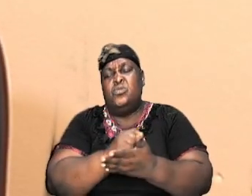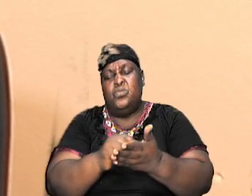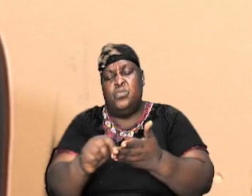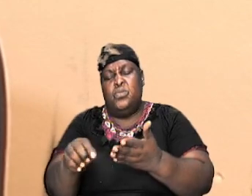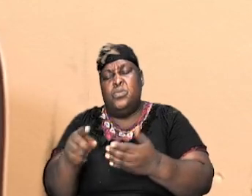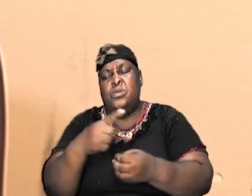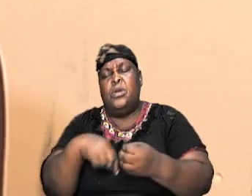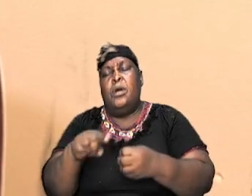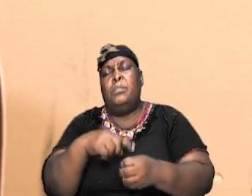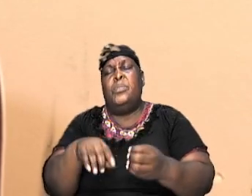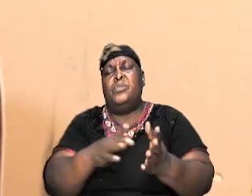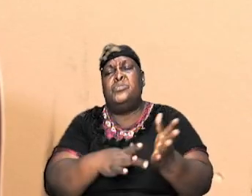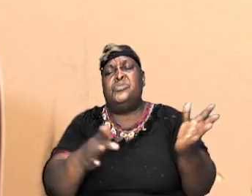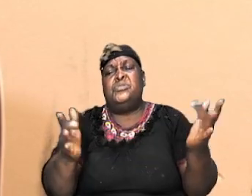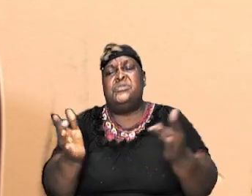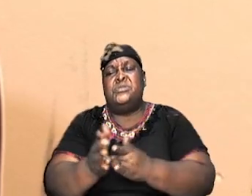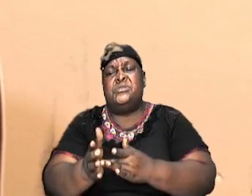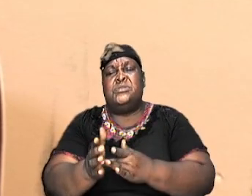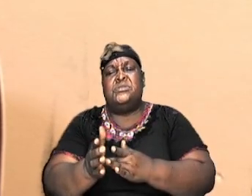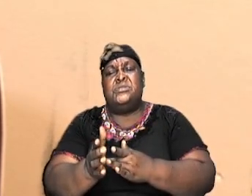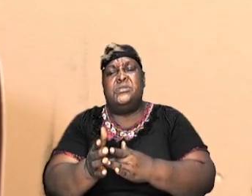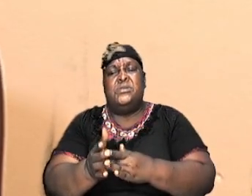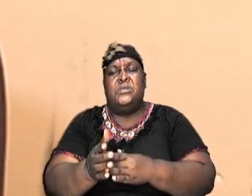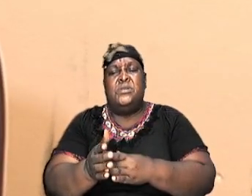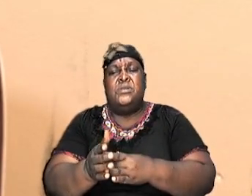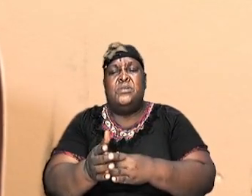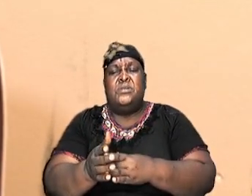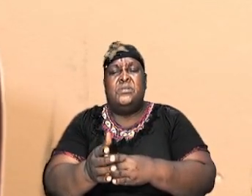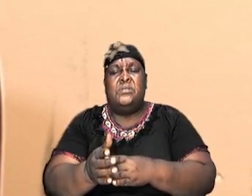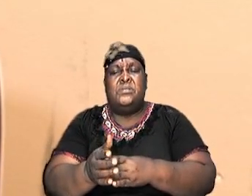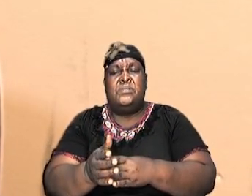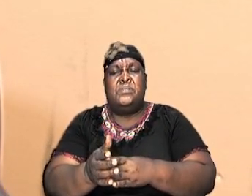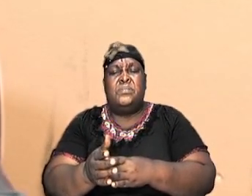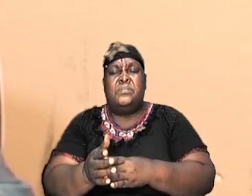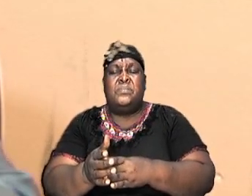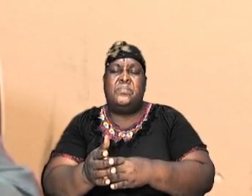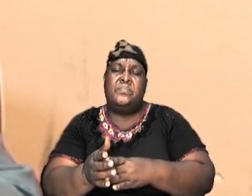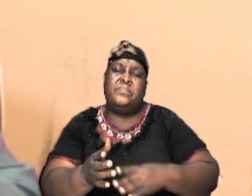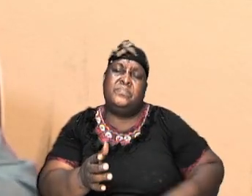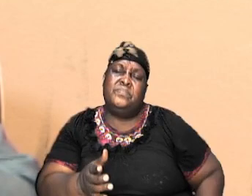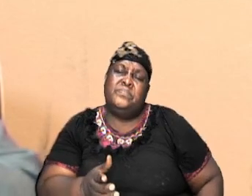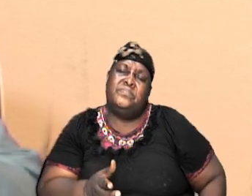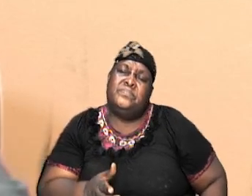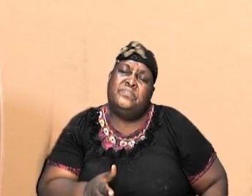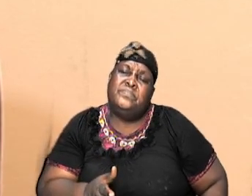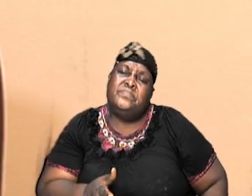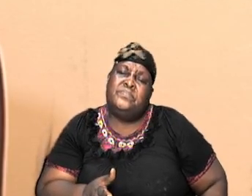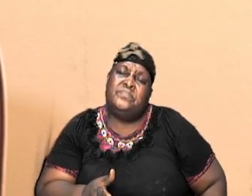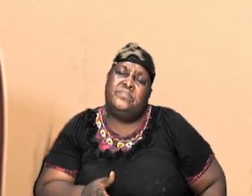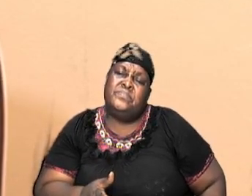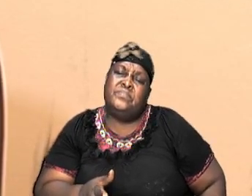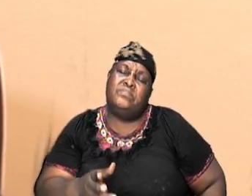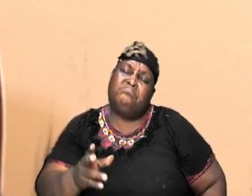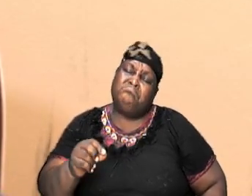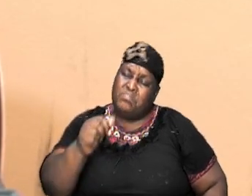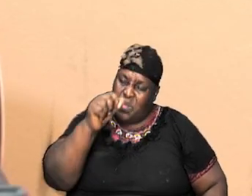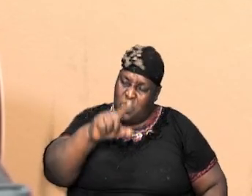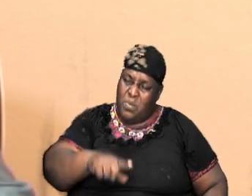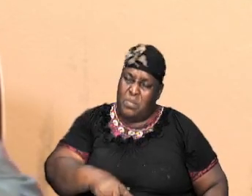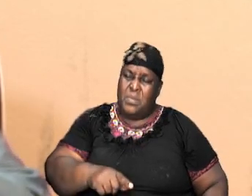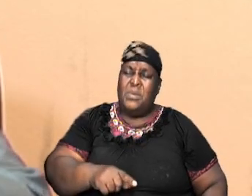Jesus. Another thing that jump out to me is that, you know, no man is an island,